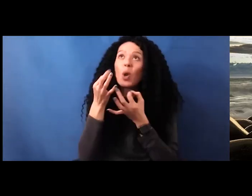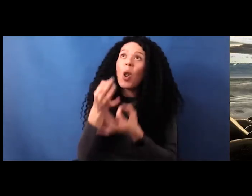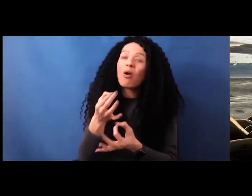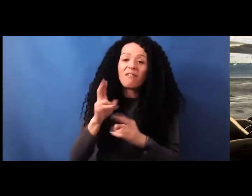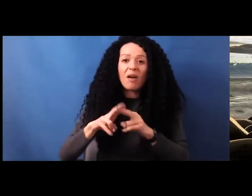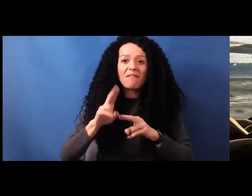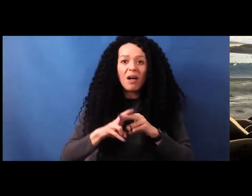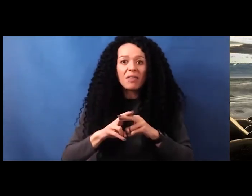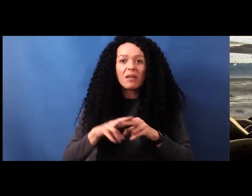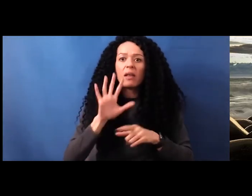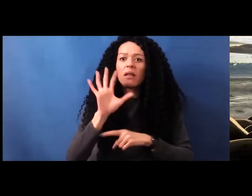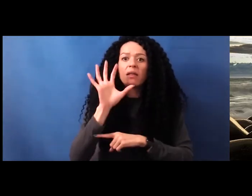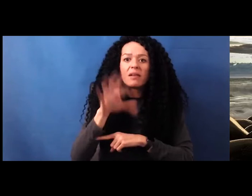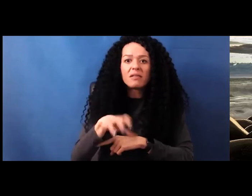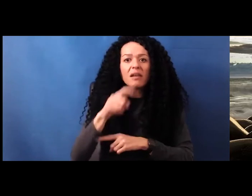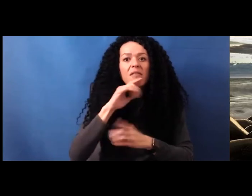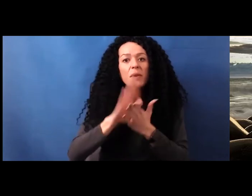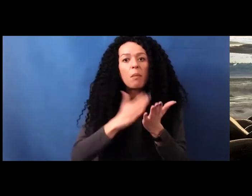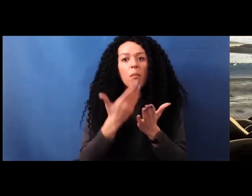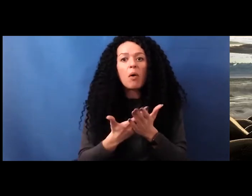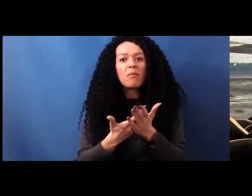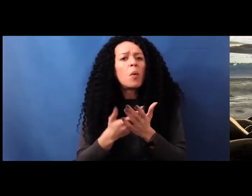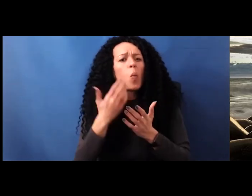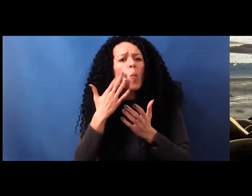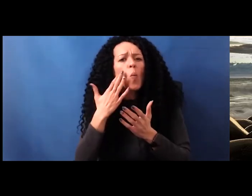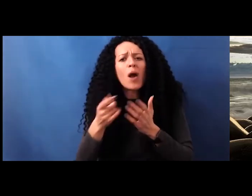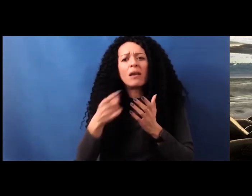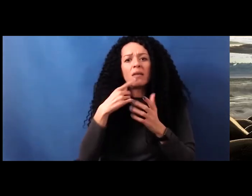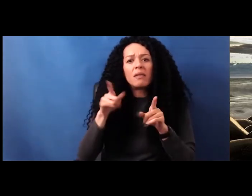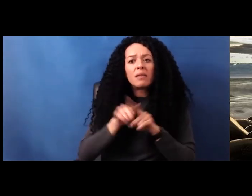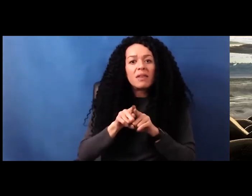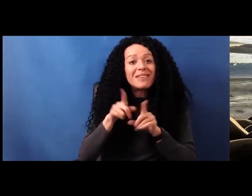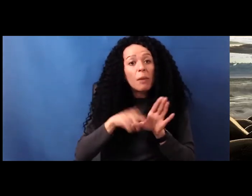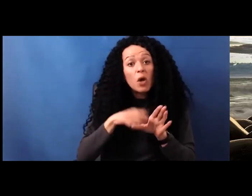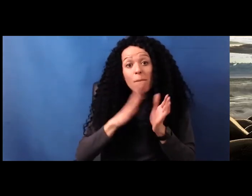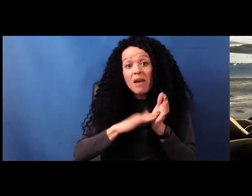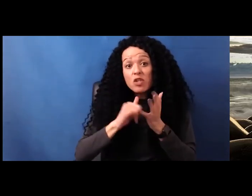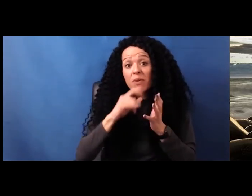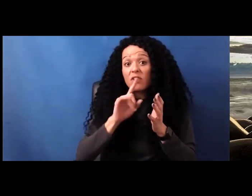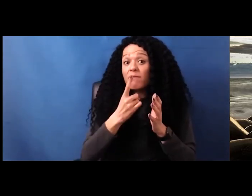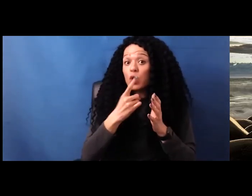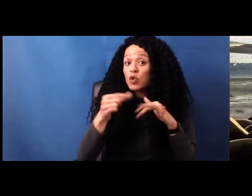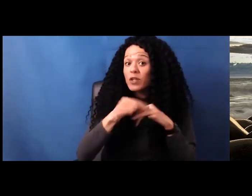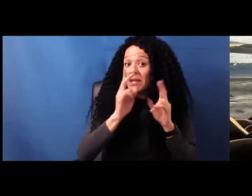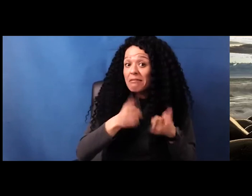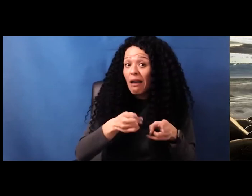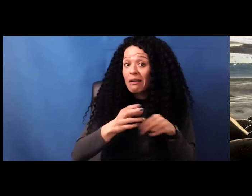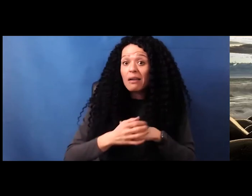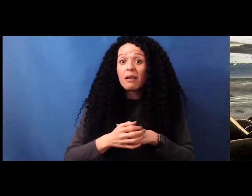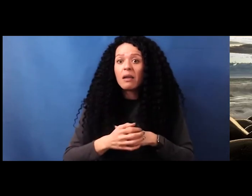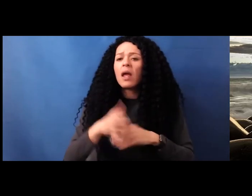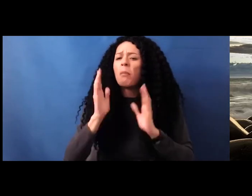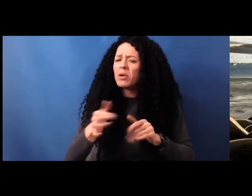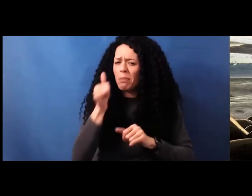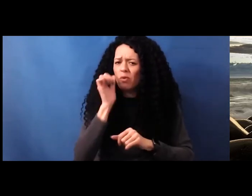This setting of that poem, in the year that Mary's husband had died, well, it must have been known to her. It